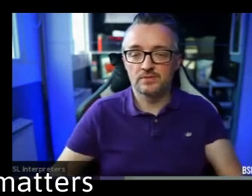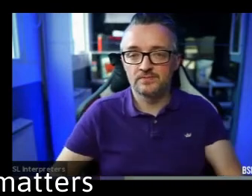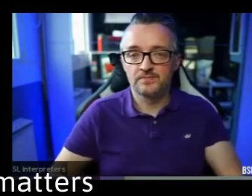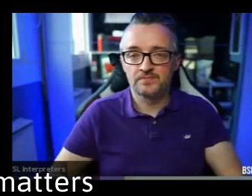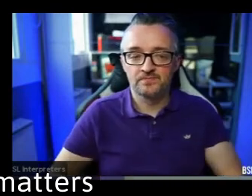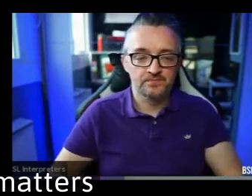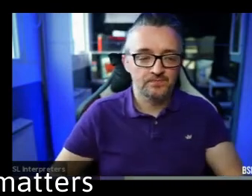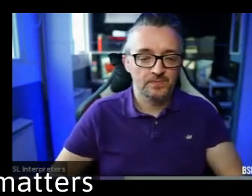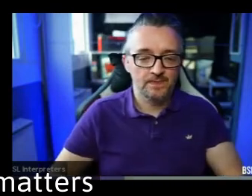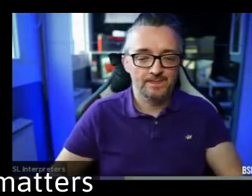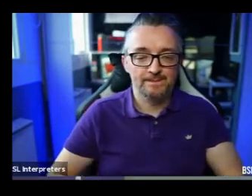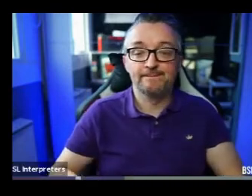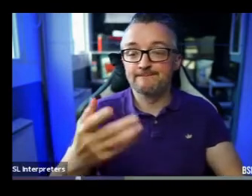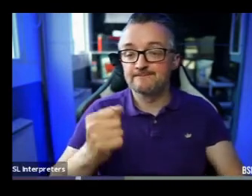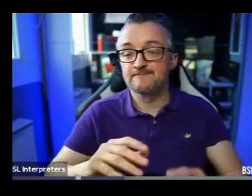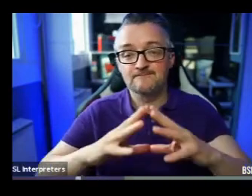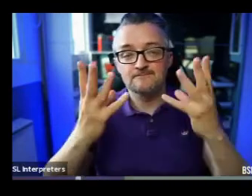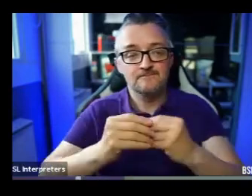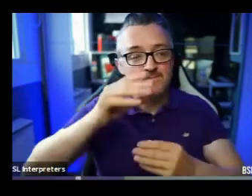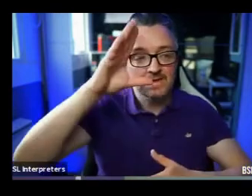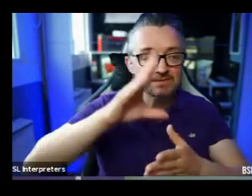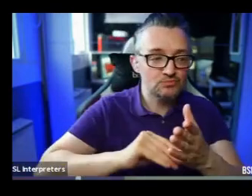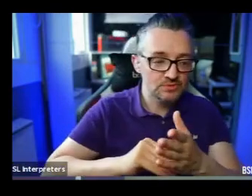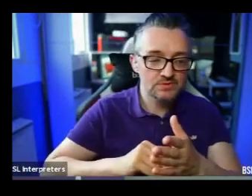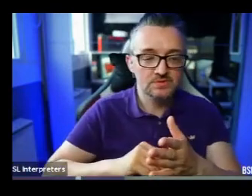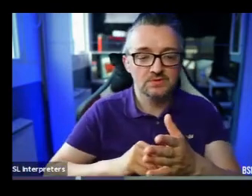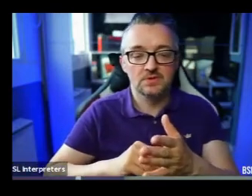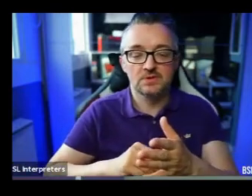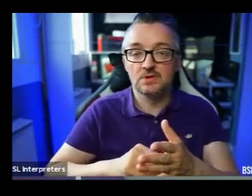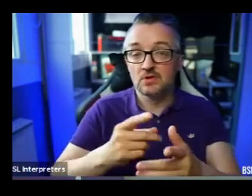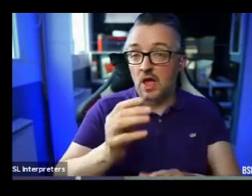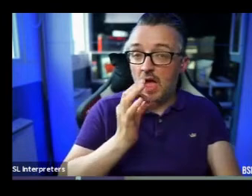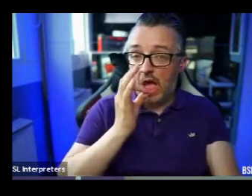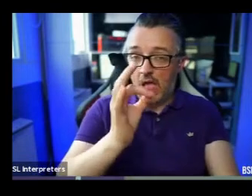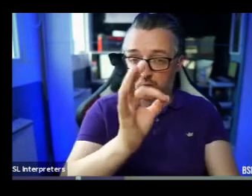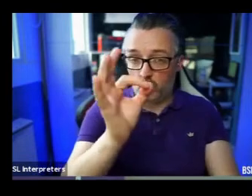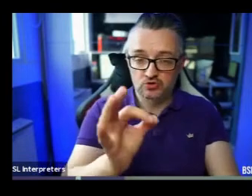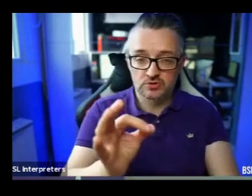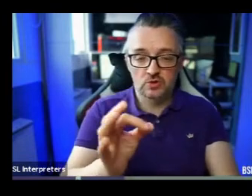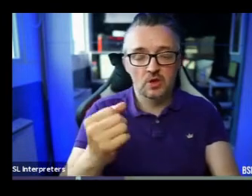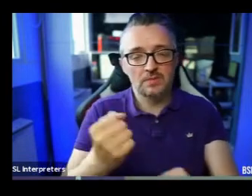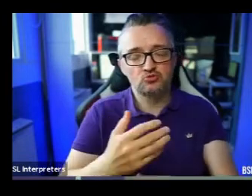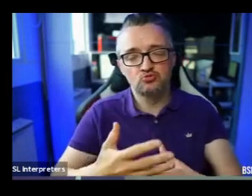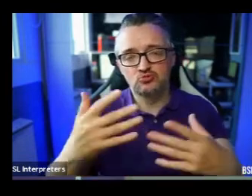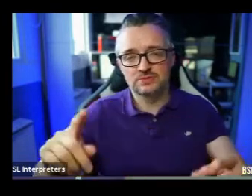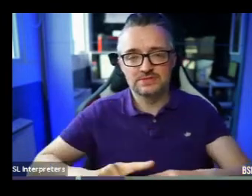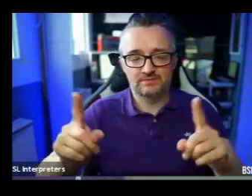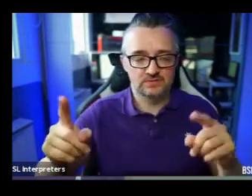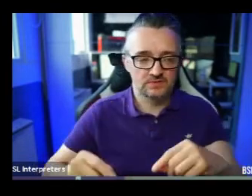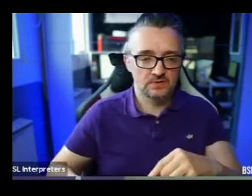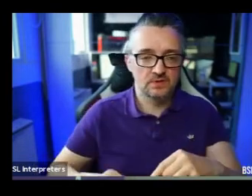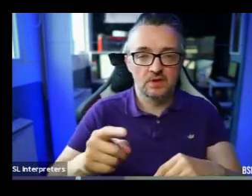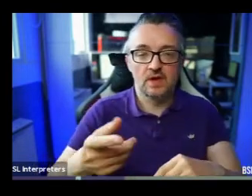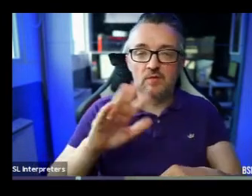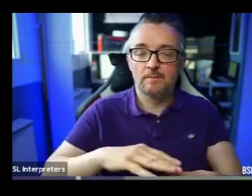her a dog. So we've got all of these experiences. When you ask, it makes a huge difference. There's